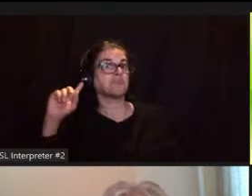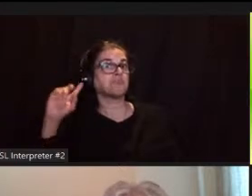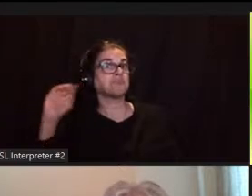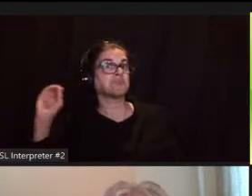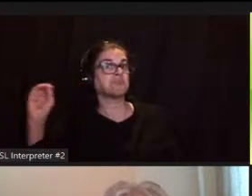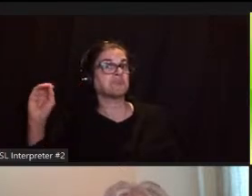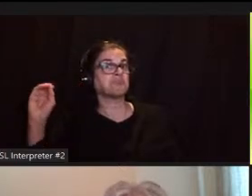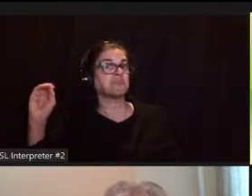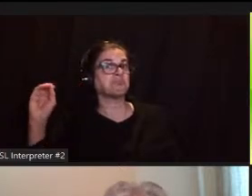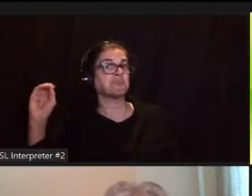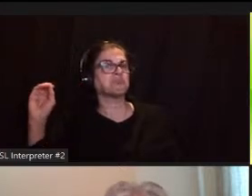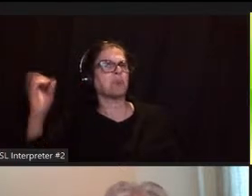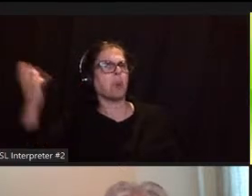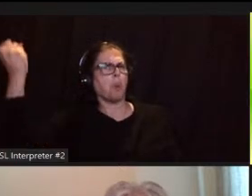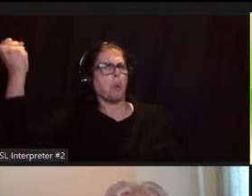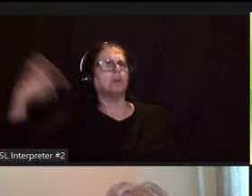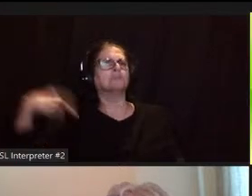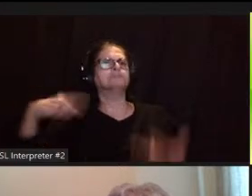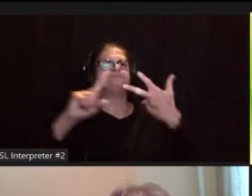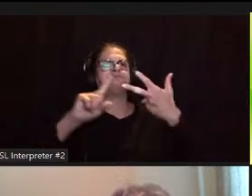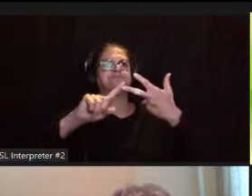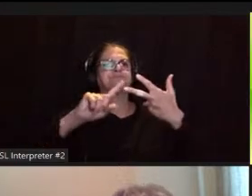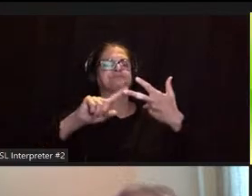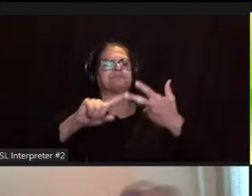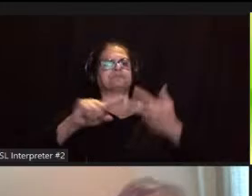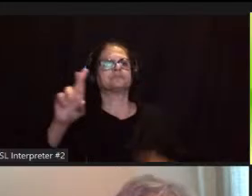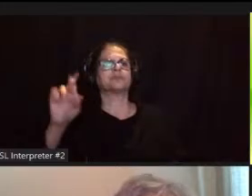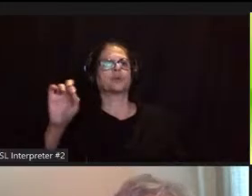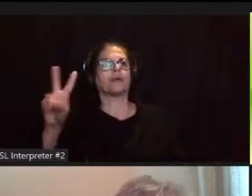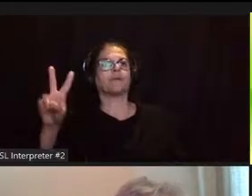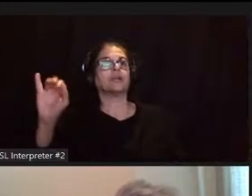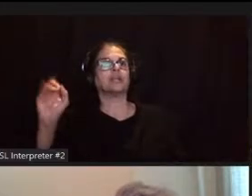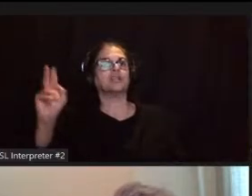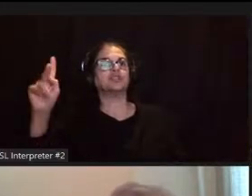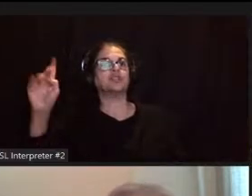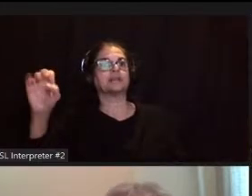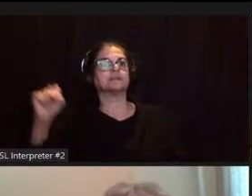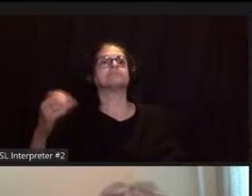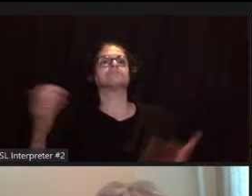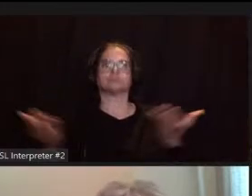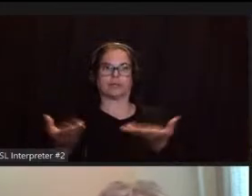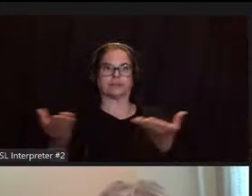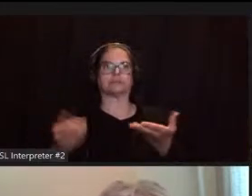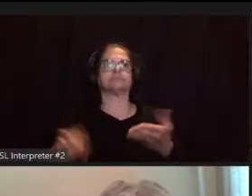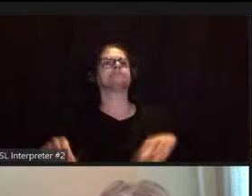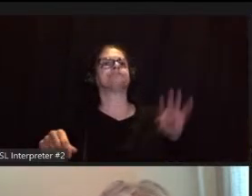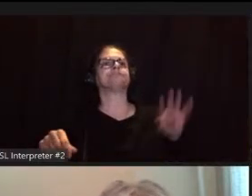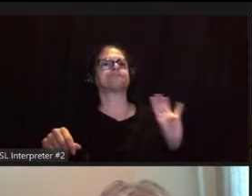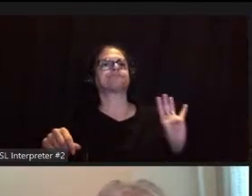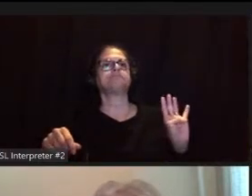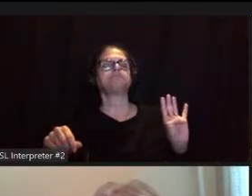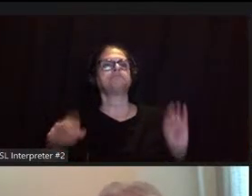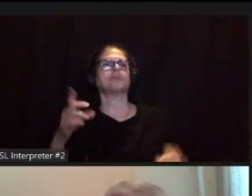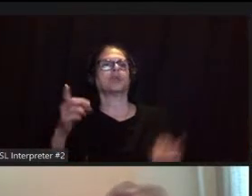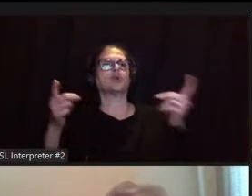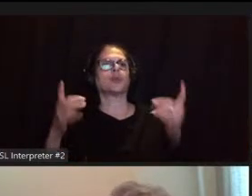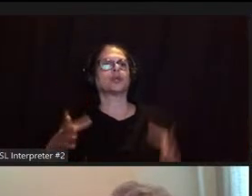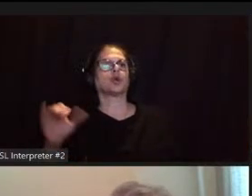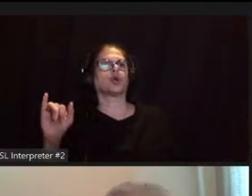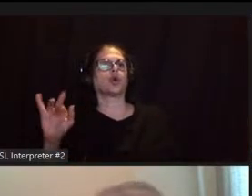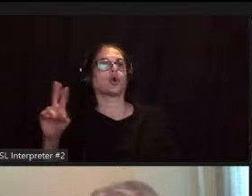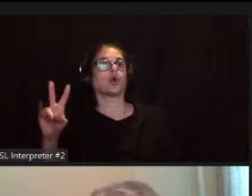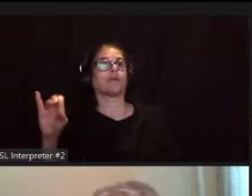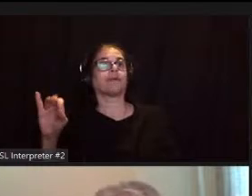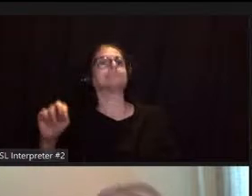Let me continue. I'll come back to Reverend Miller. Reverend Jakes. Present. Director Irvine.